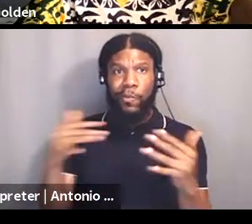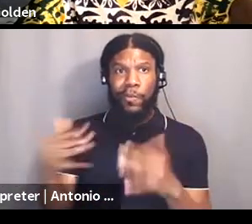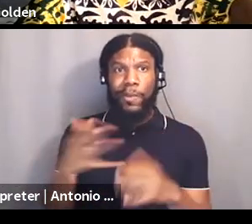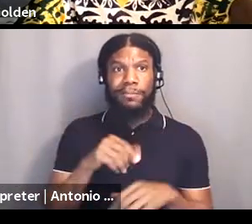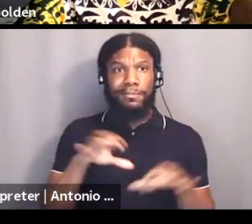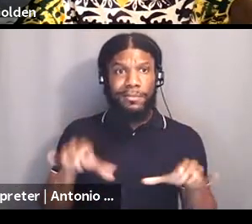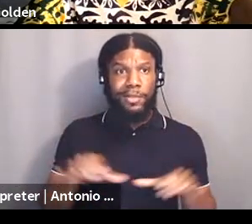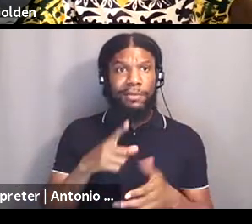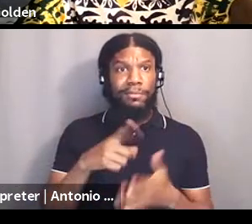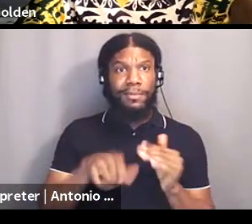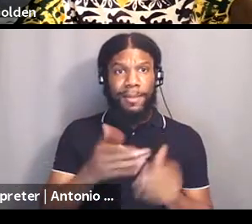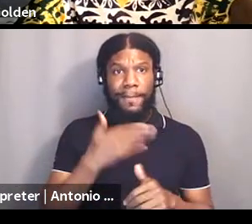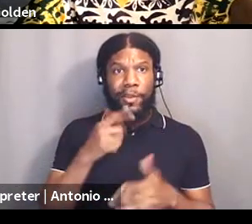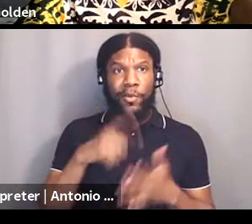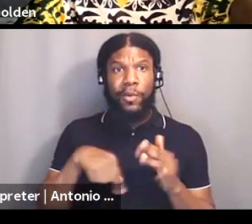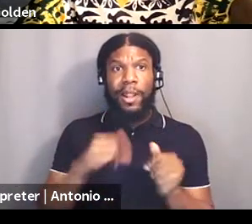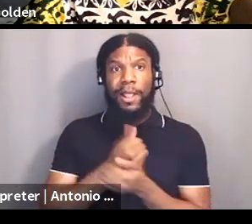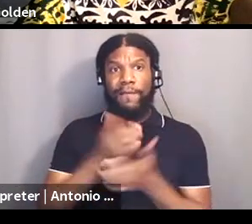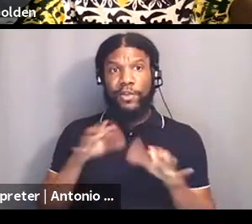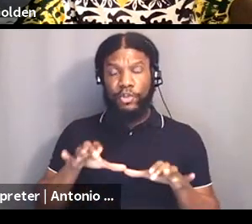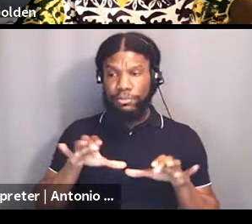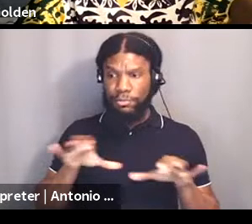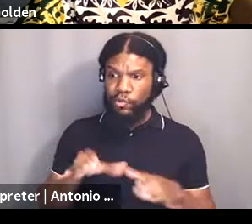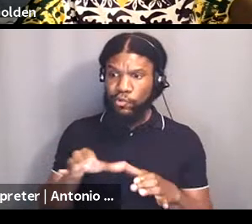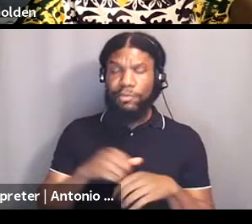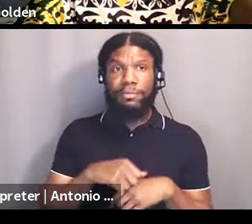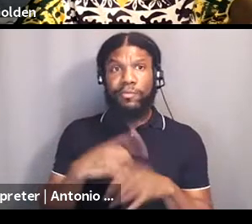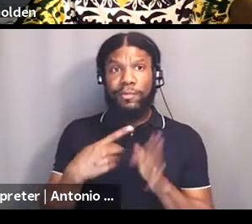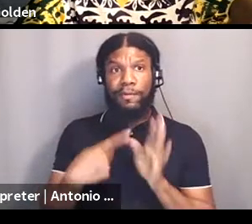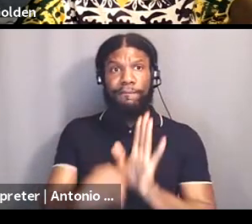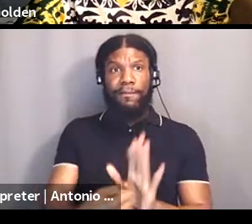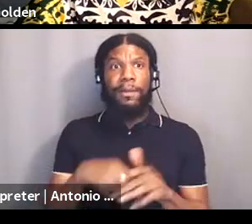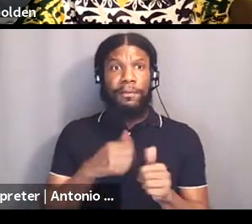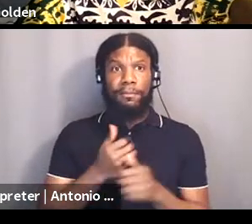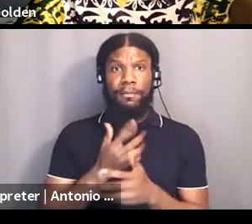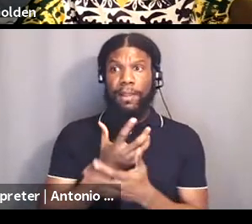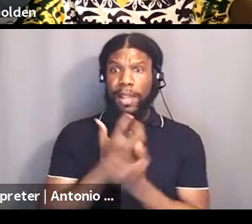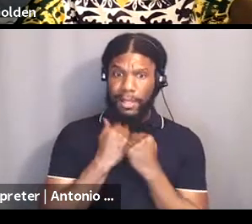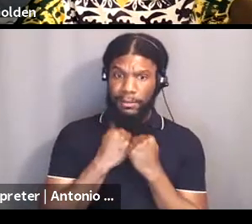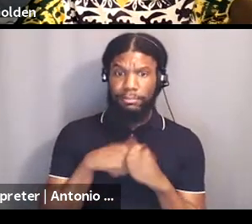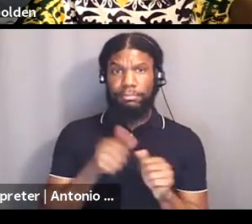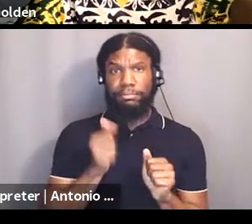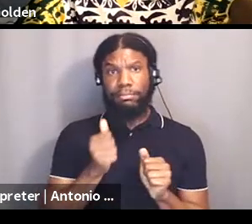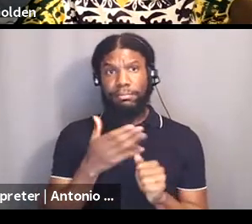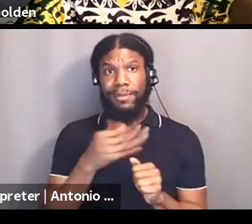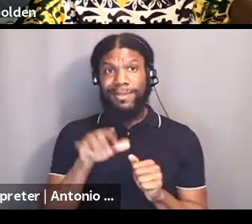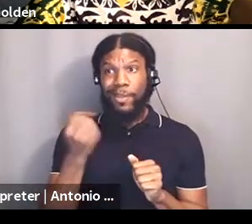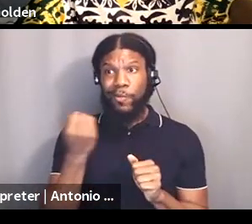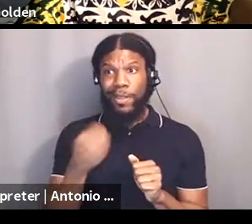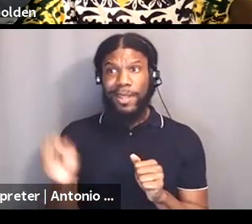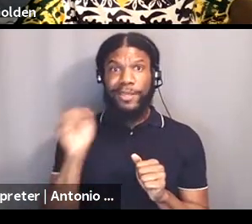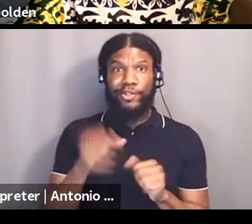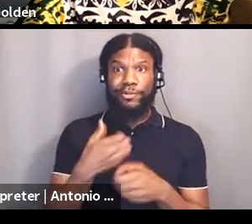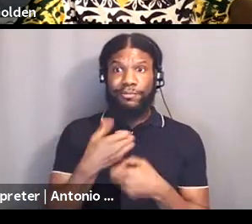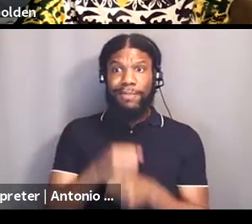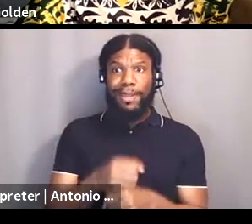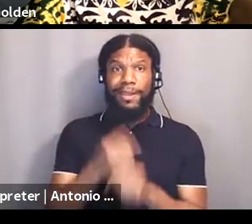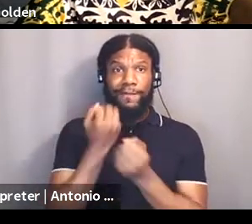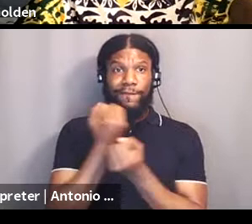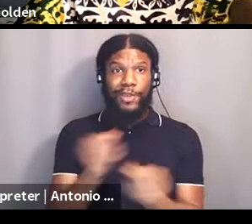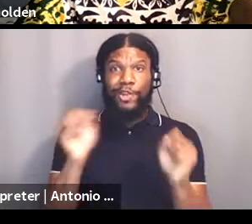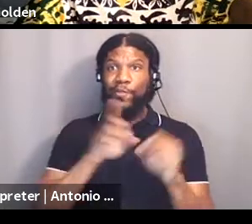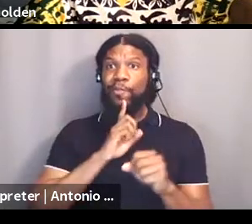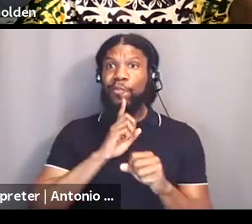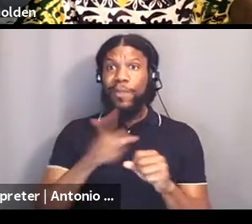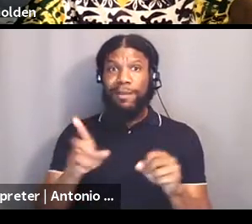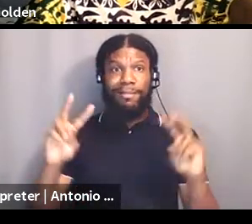do, which is to reveal the beloved to himself, and with that revelation to make freedom real. So